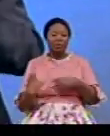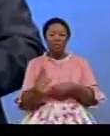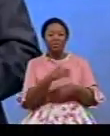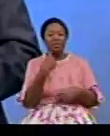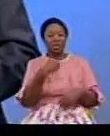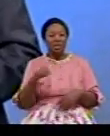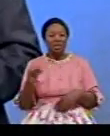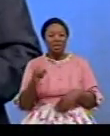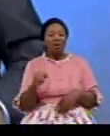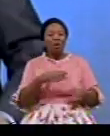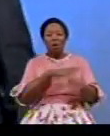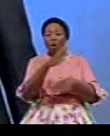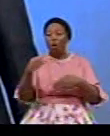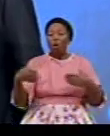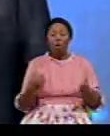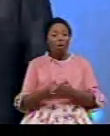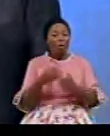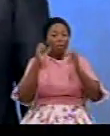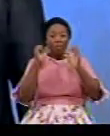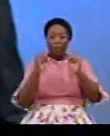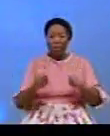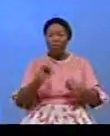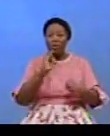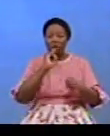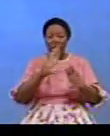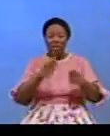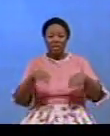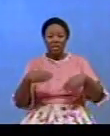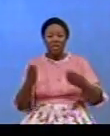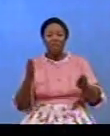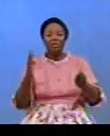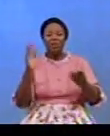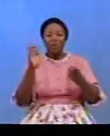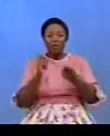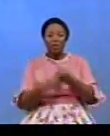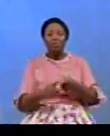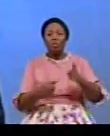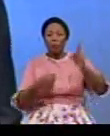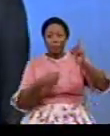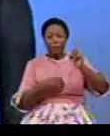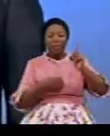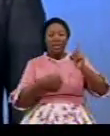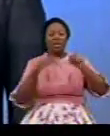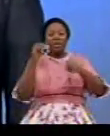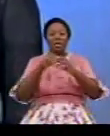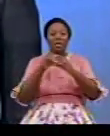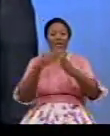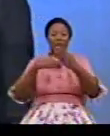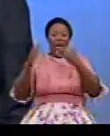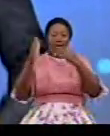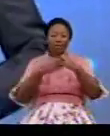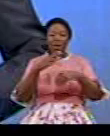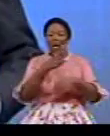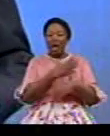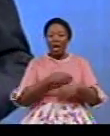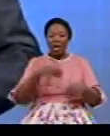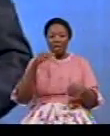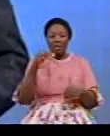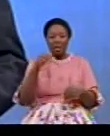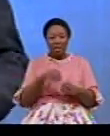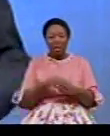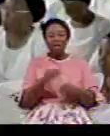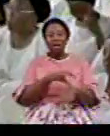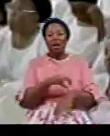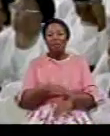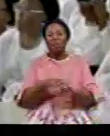will multiply them. Multiplication in your life. Multiplication of blessing.